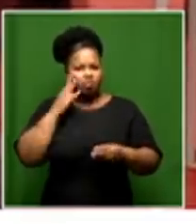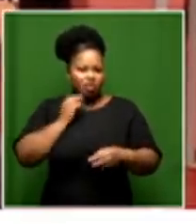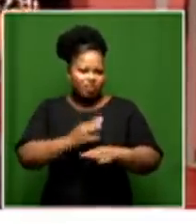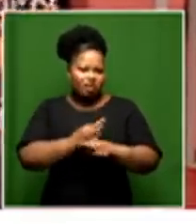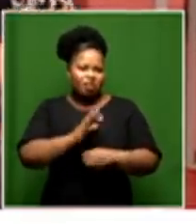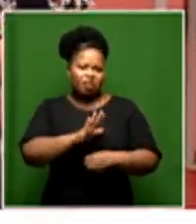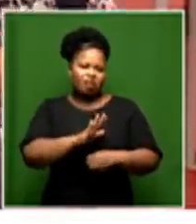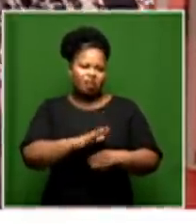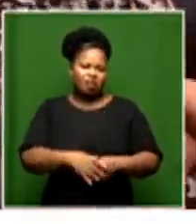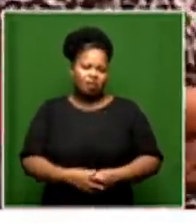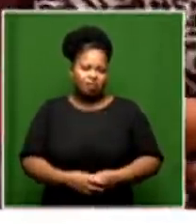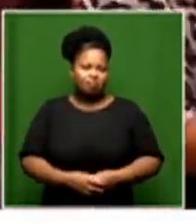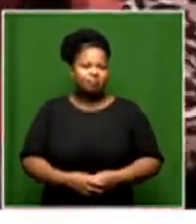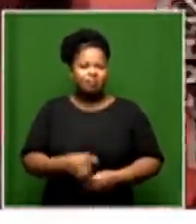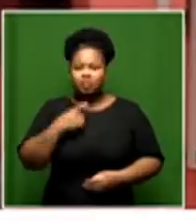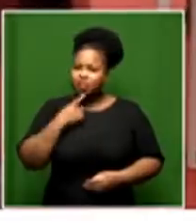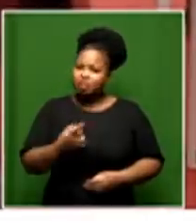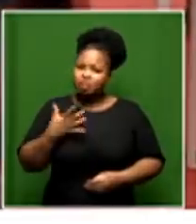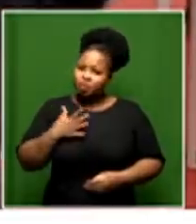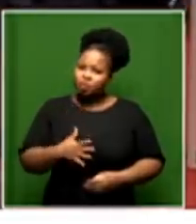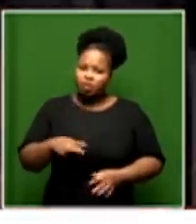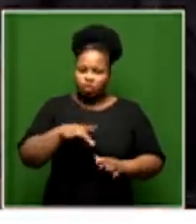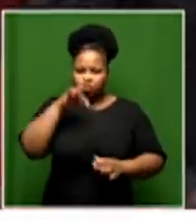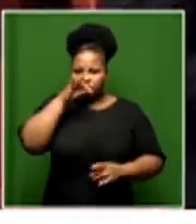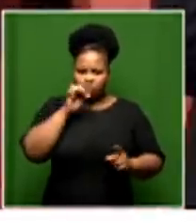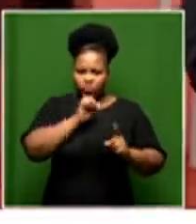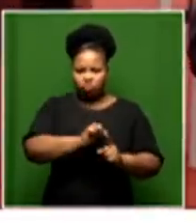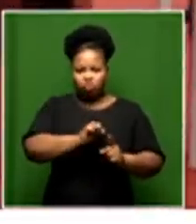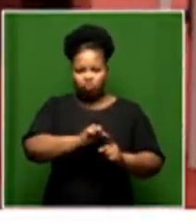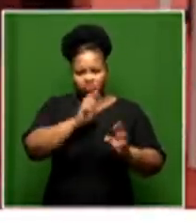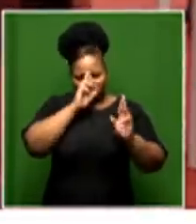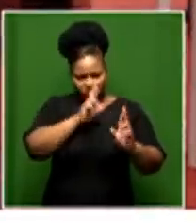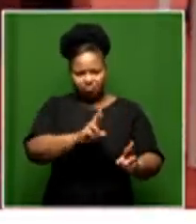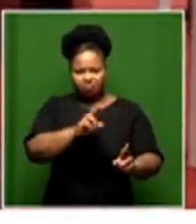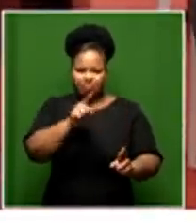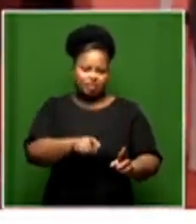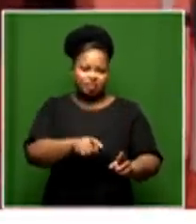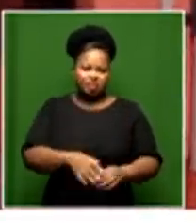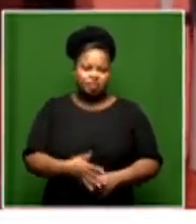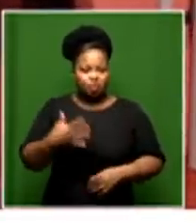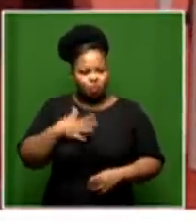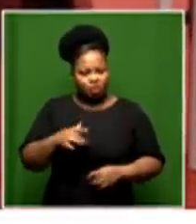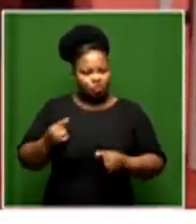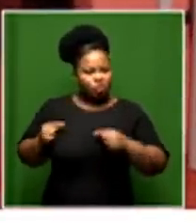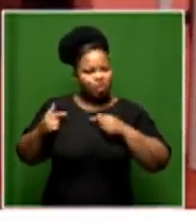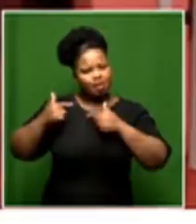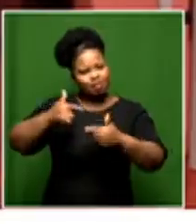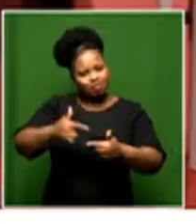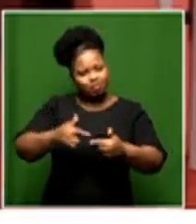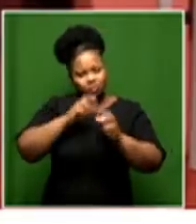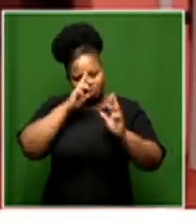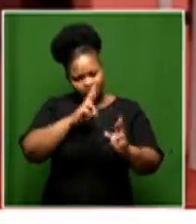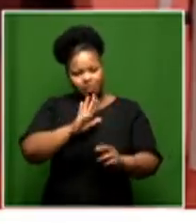grandfather, and they want his spirit to be respected. They want his legacy to be